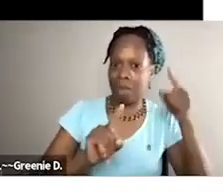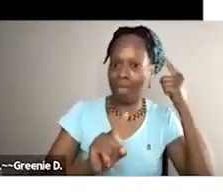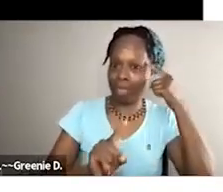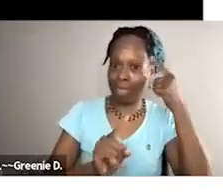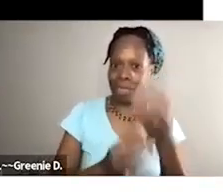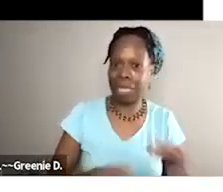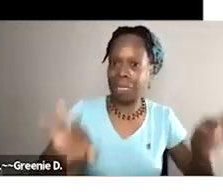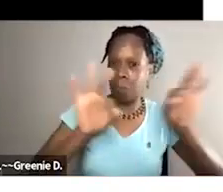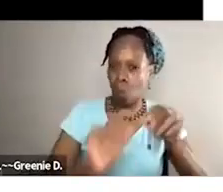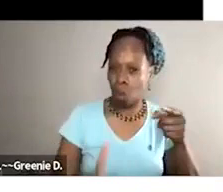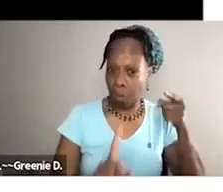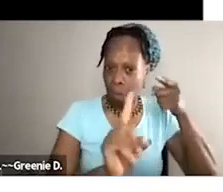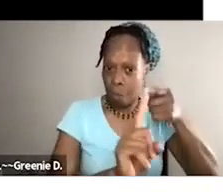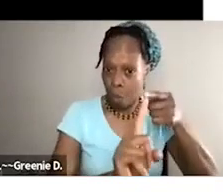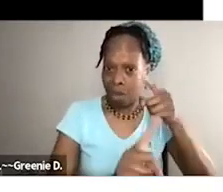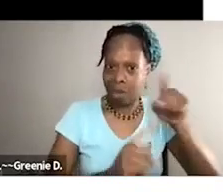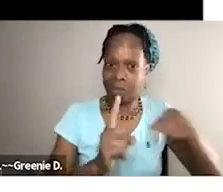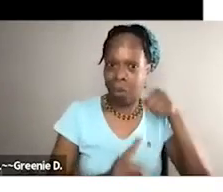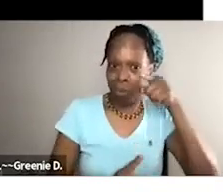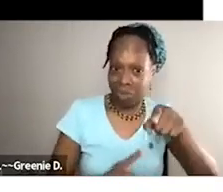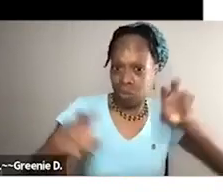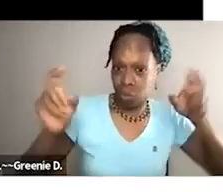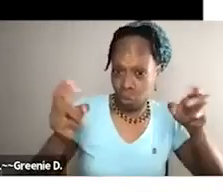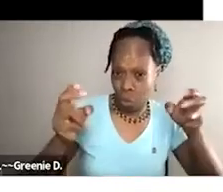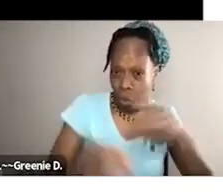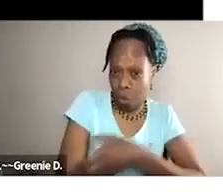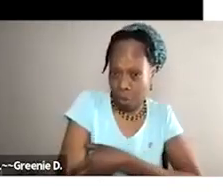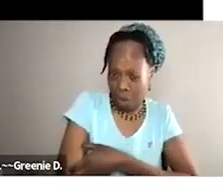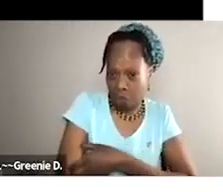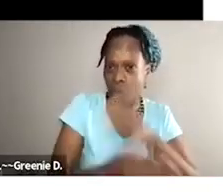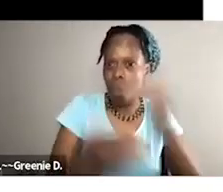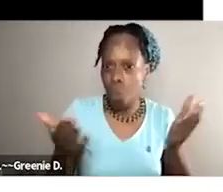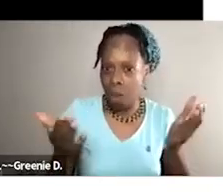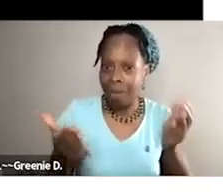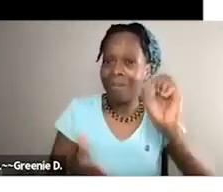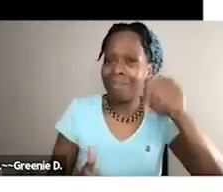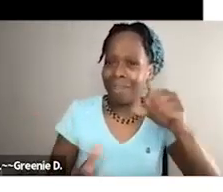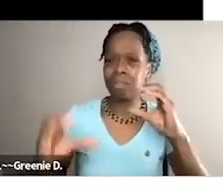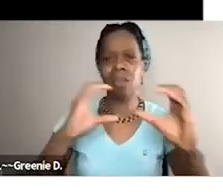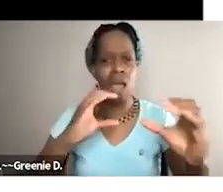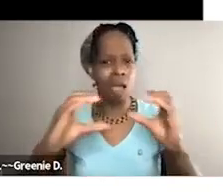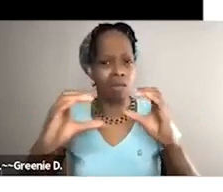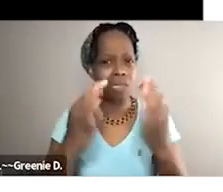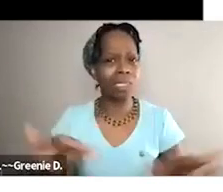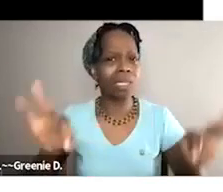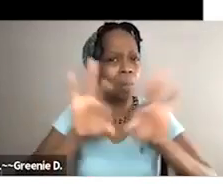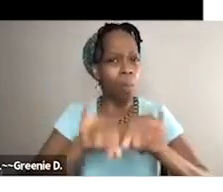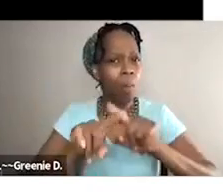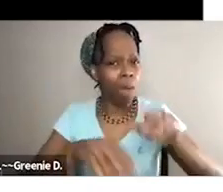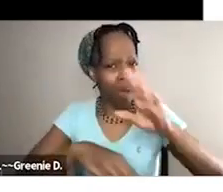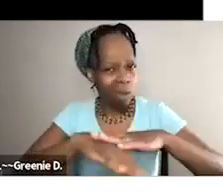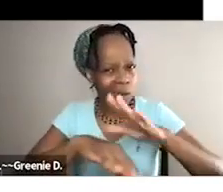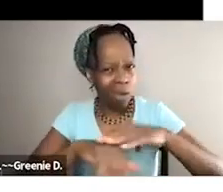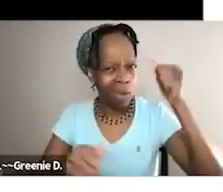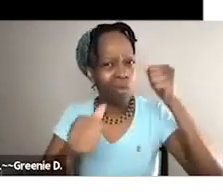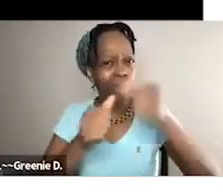so powerful is that while conversations are important, they really are the beginning of the process, right?